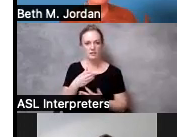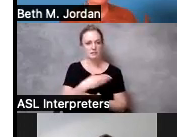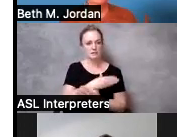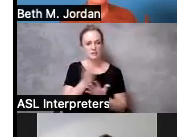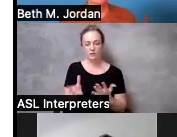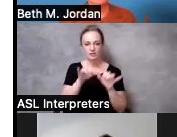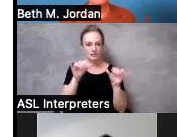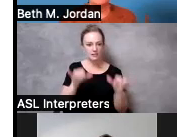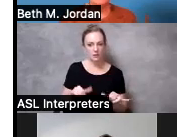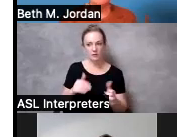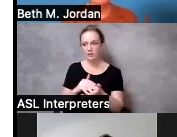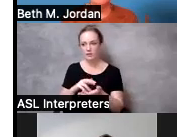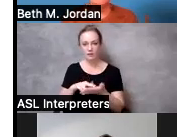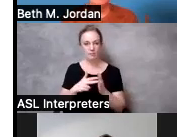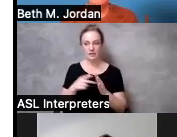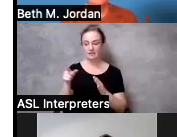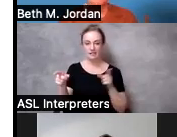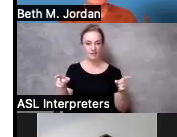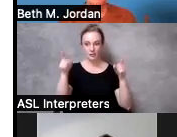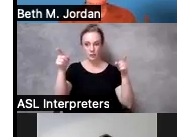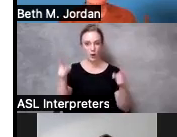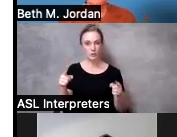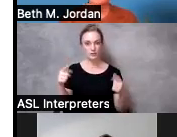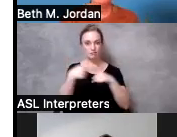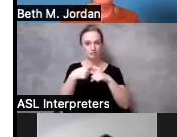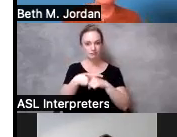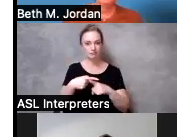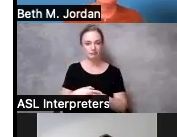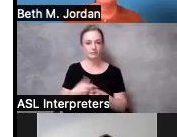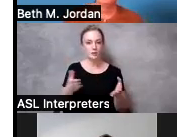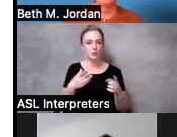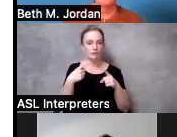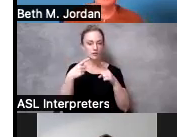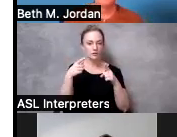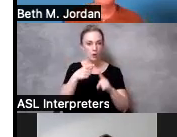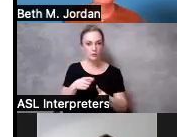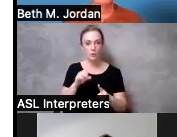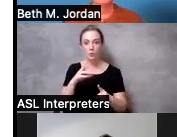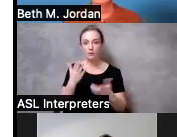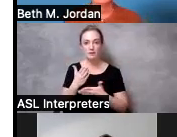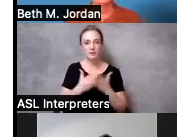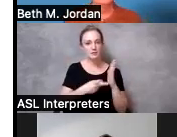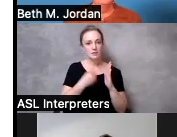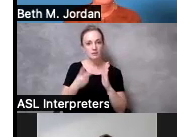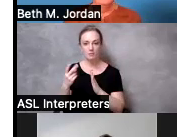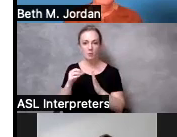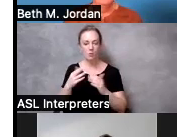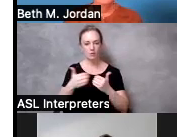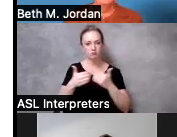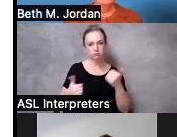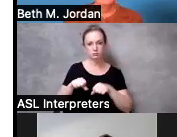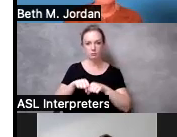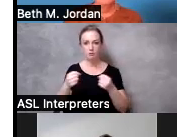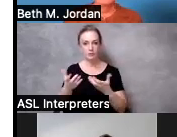to potential conflicting treatment goals and service goals, as well as potential duplication and fragmentation of services.